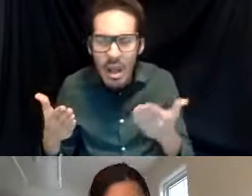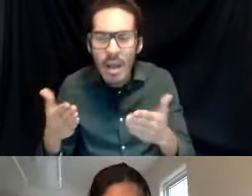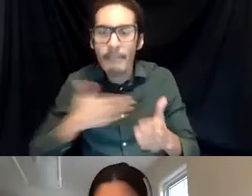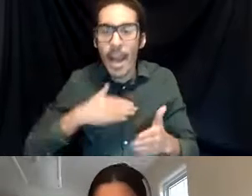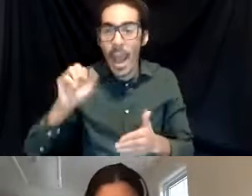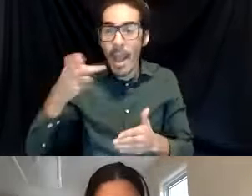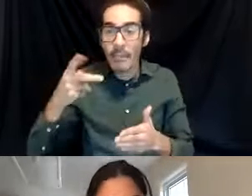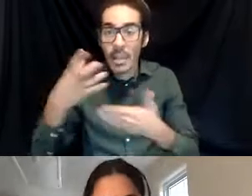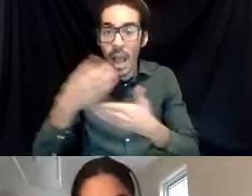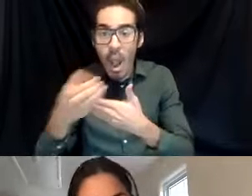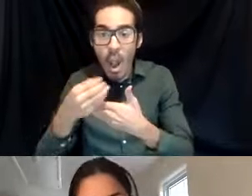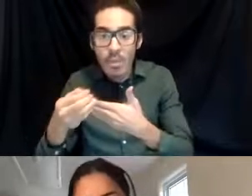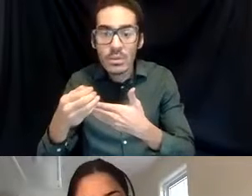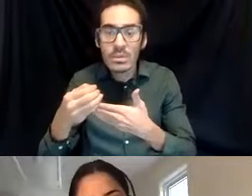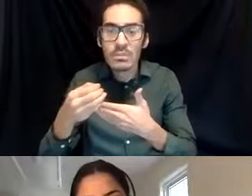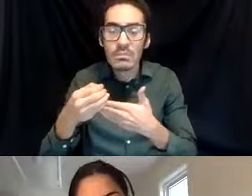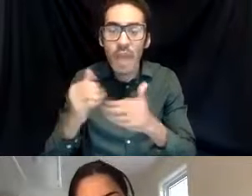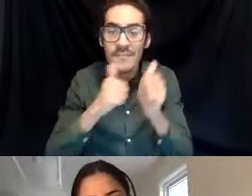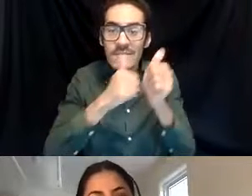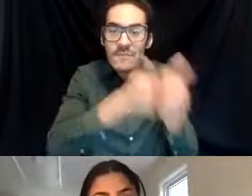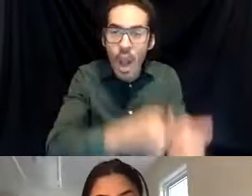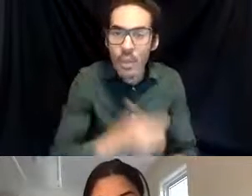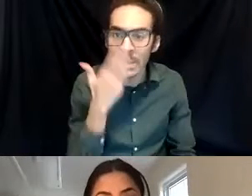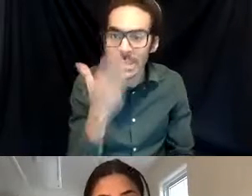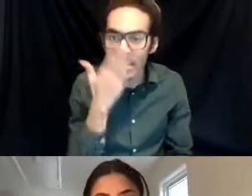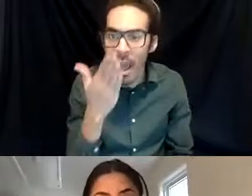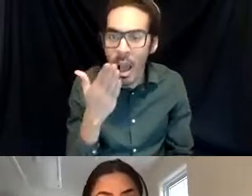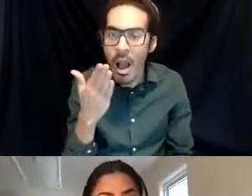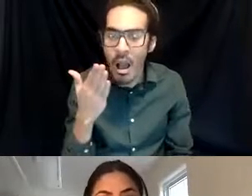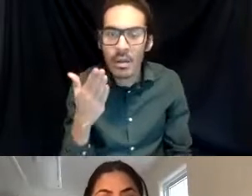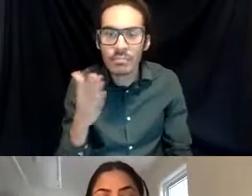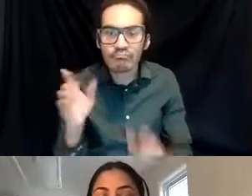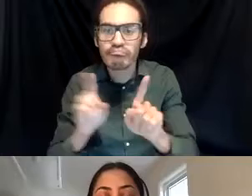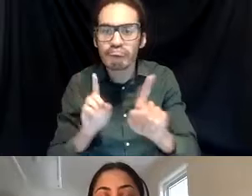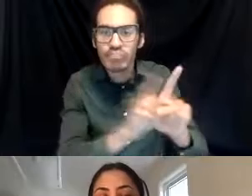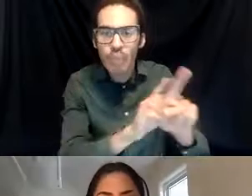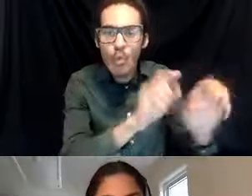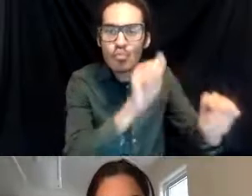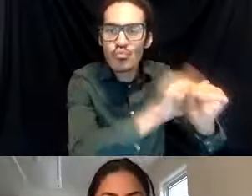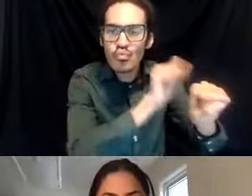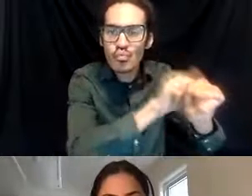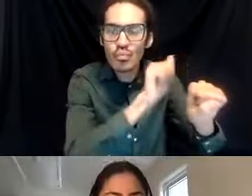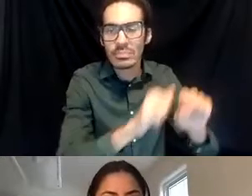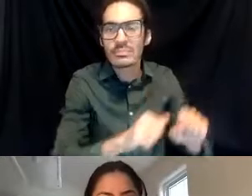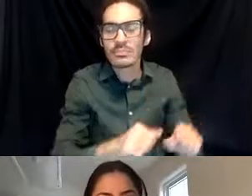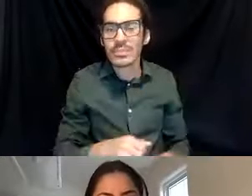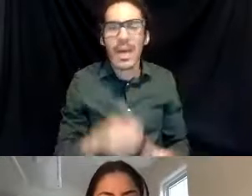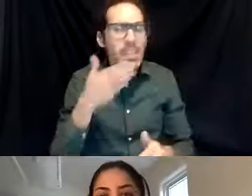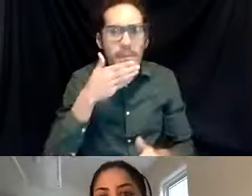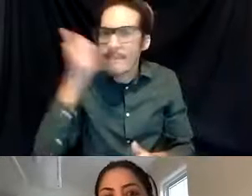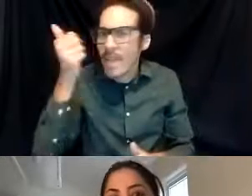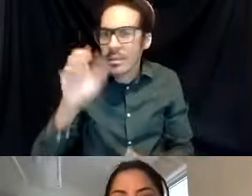just like chased the path to where the smell was coming from, and I actually knocked at the door because it was just the best biryani I could